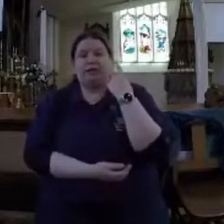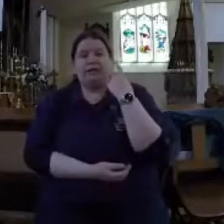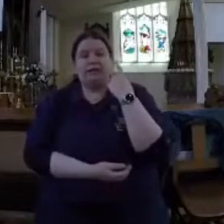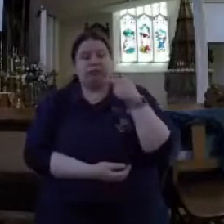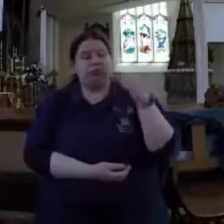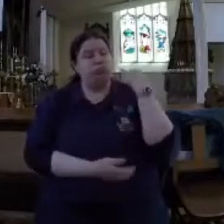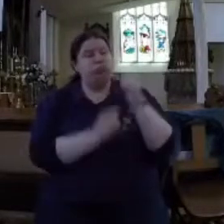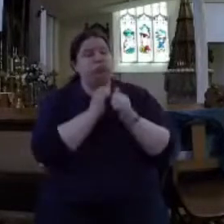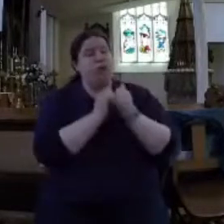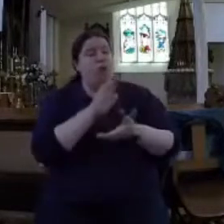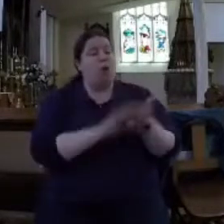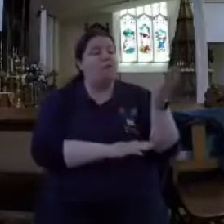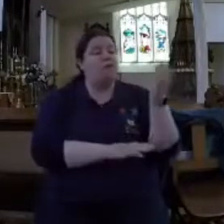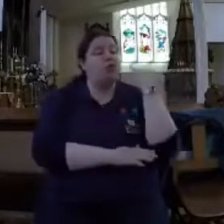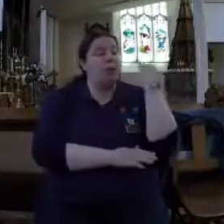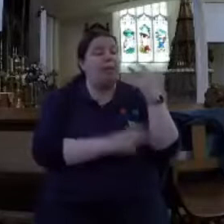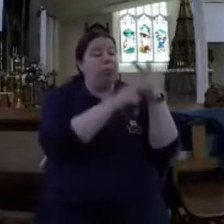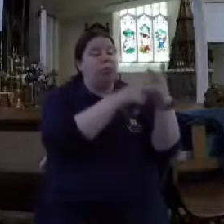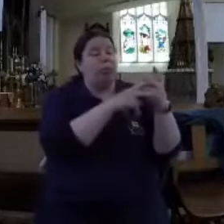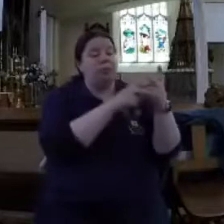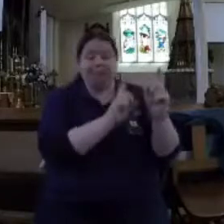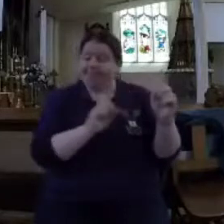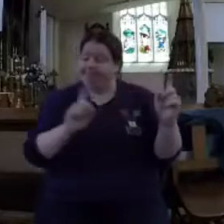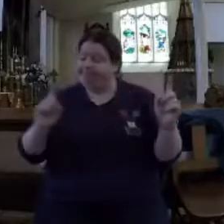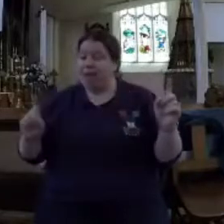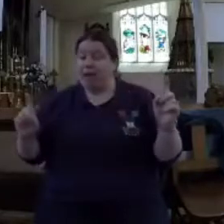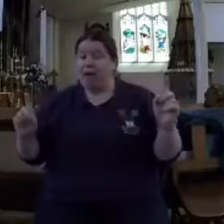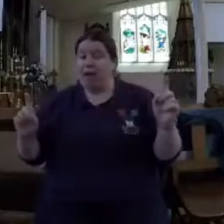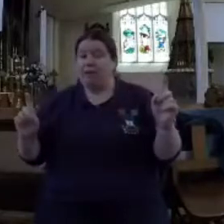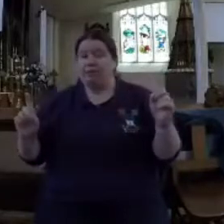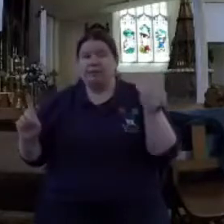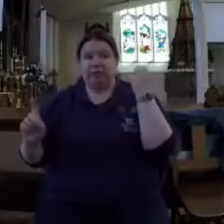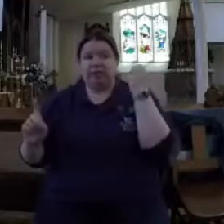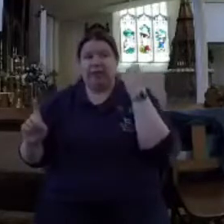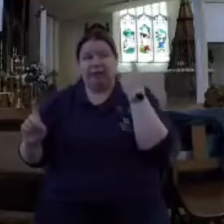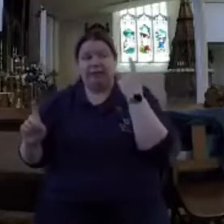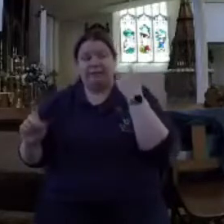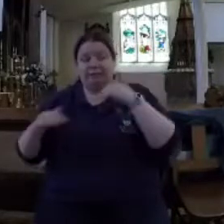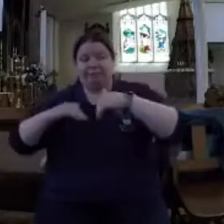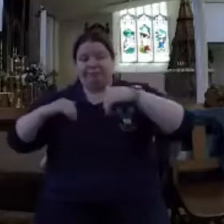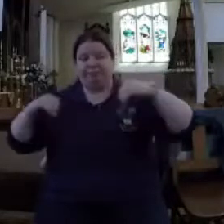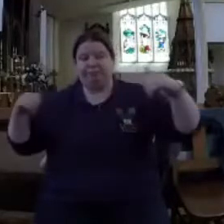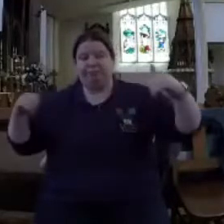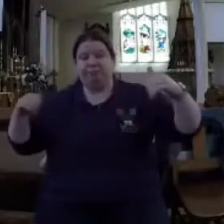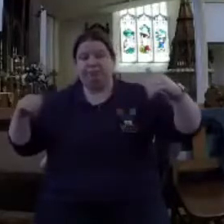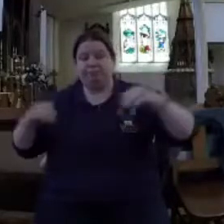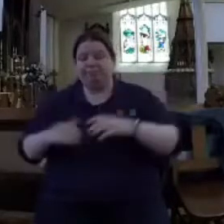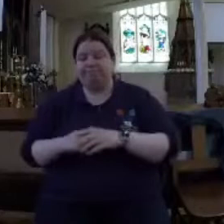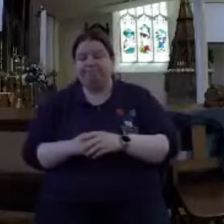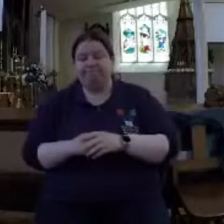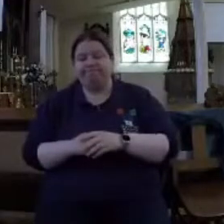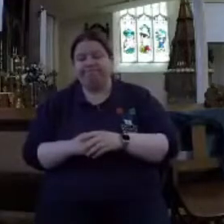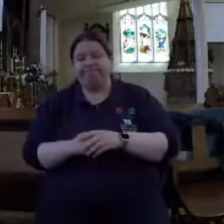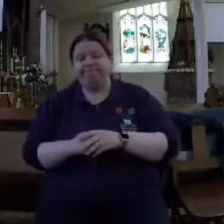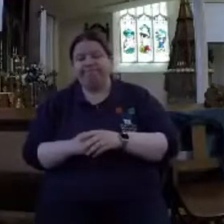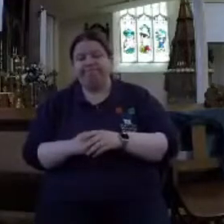off grazing their sheep, but he's not with them. I think he's maybe learnt to avoid them.